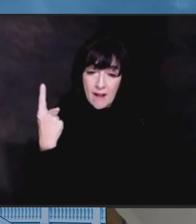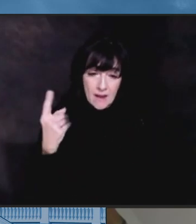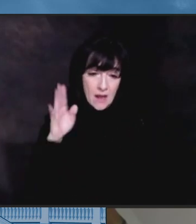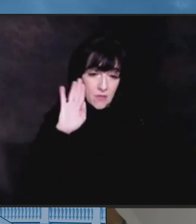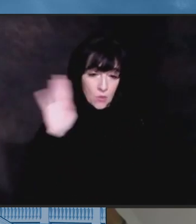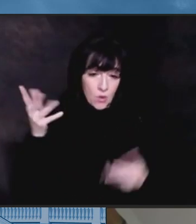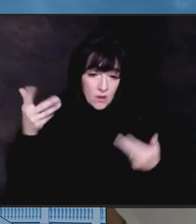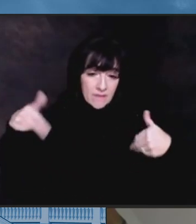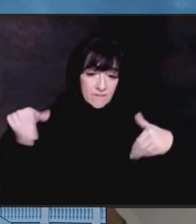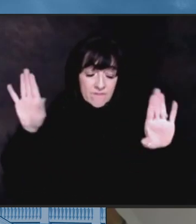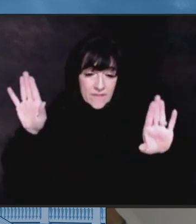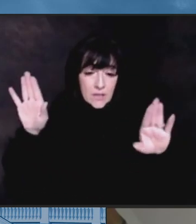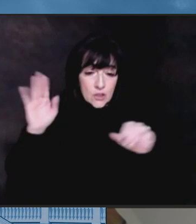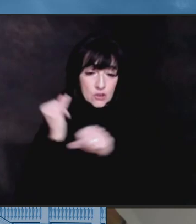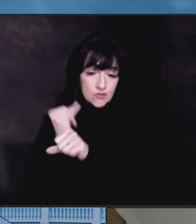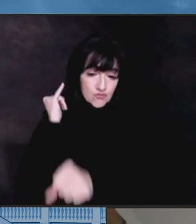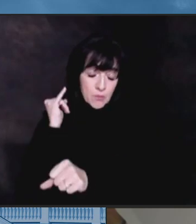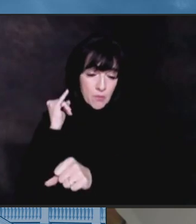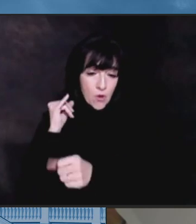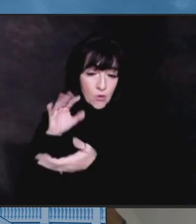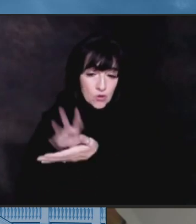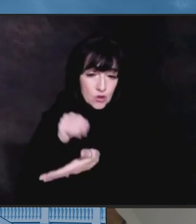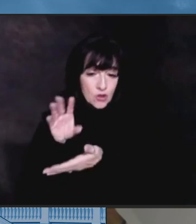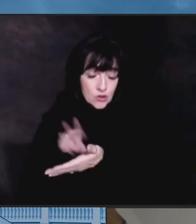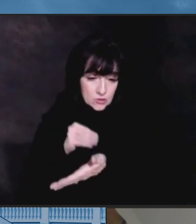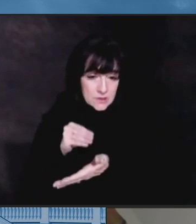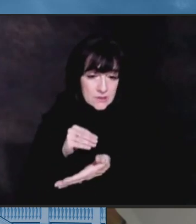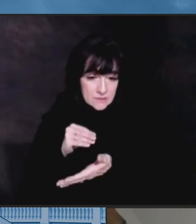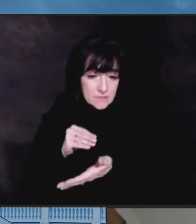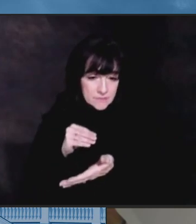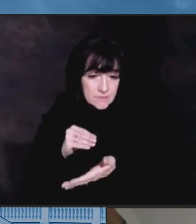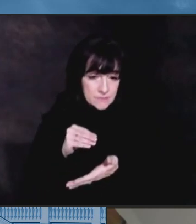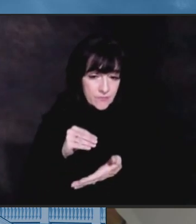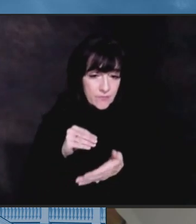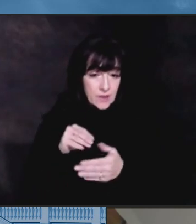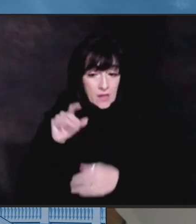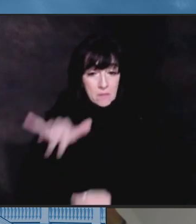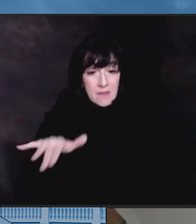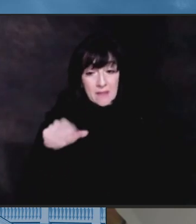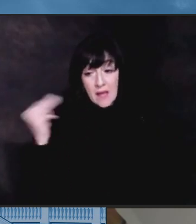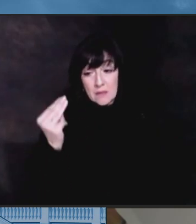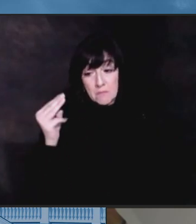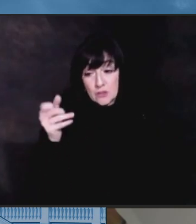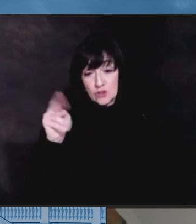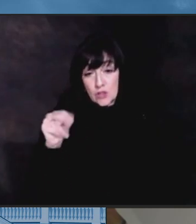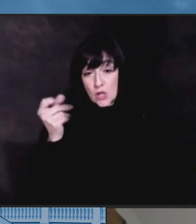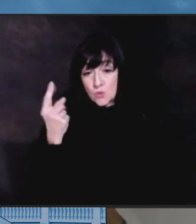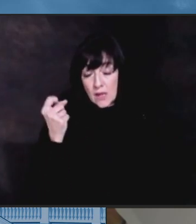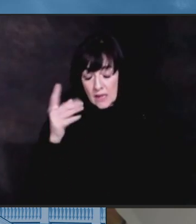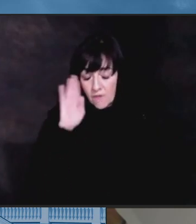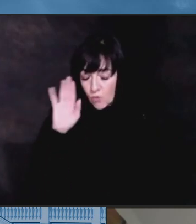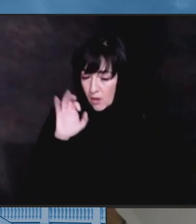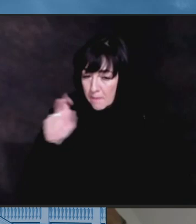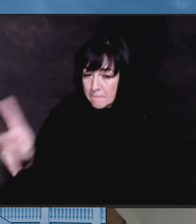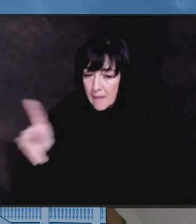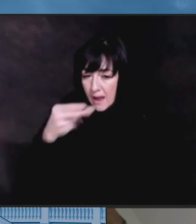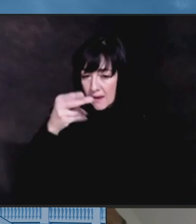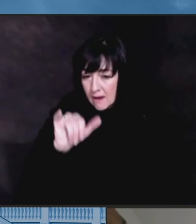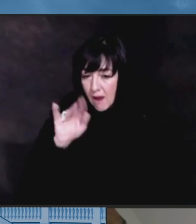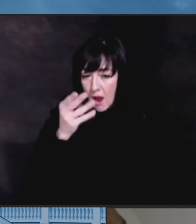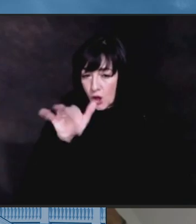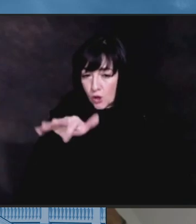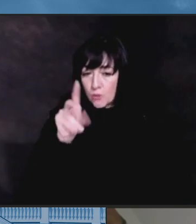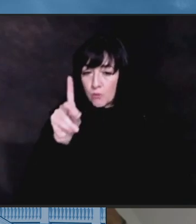with return to hybrid instruction on Monday, January 11th. We really think this is an important time to take a